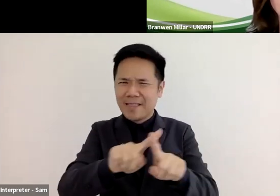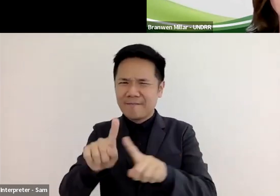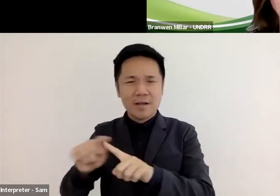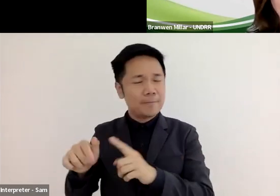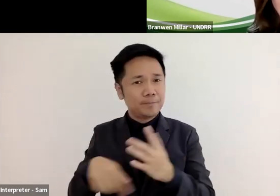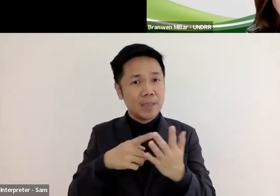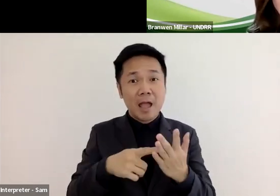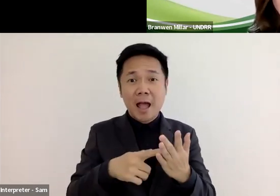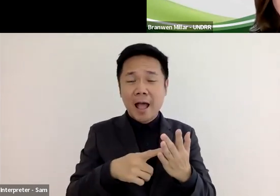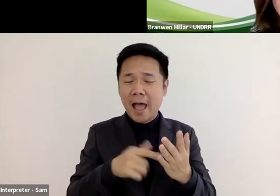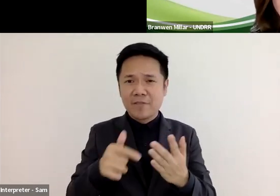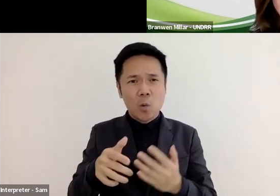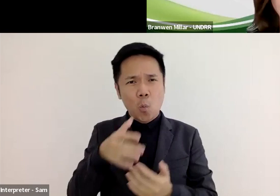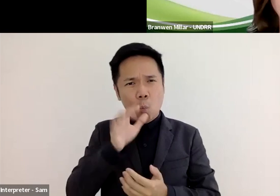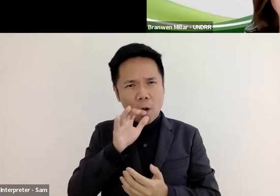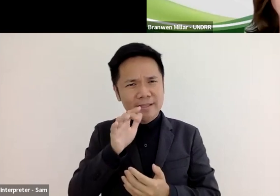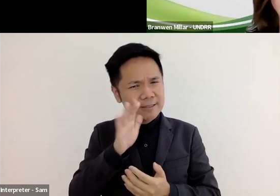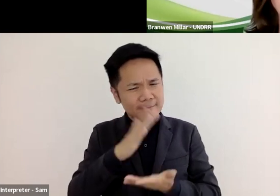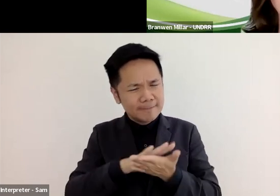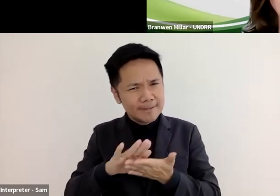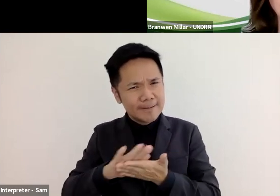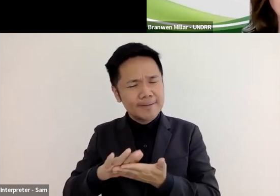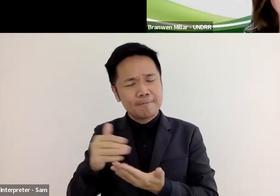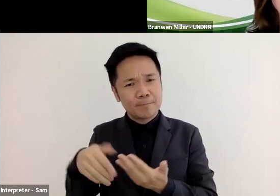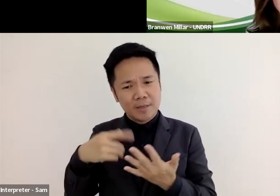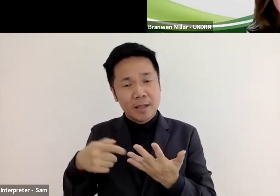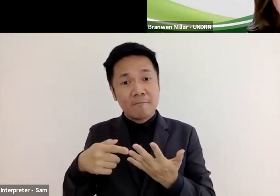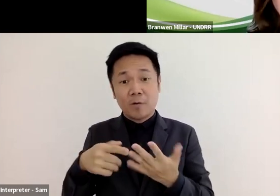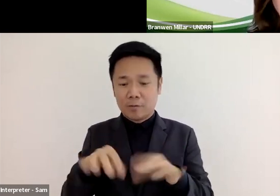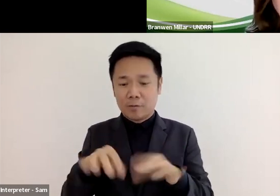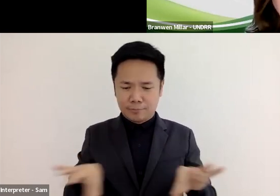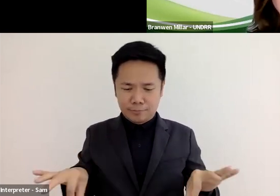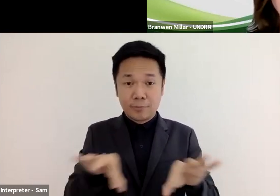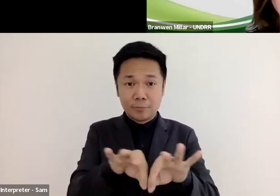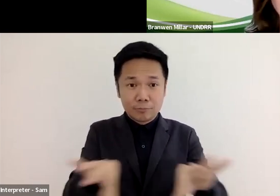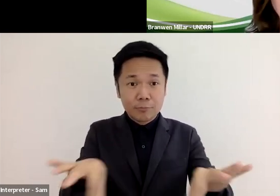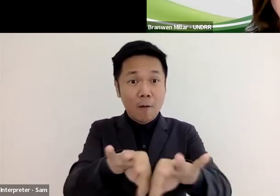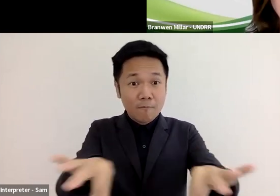conservation of water bodies and ponds, irrigation, bio-briquette,